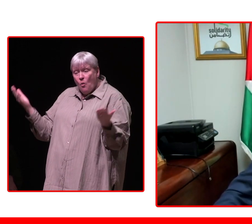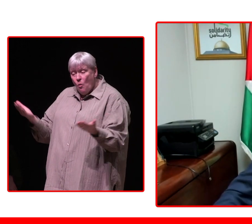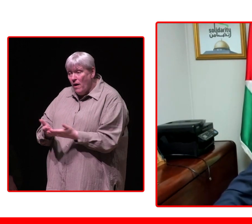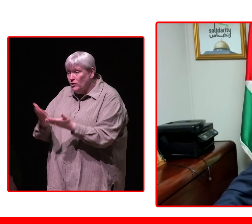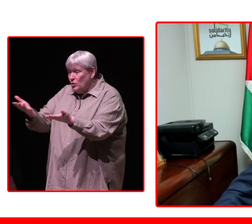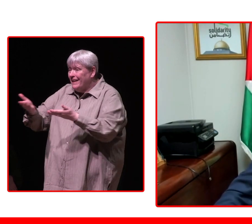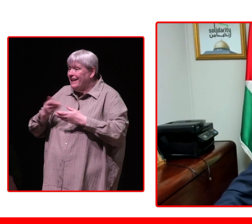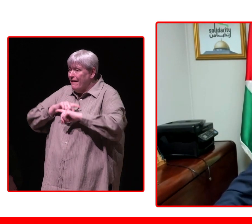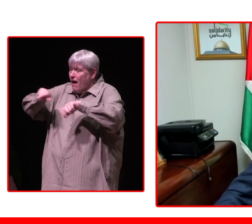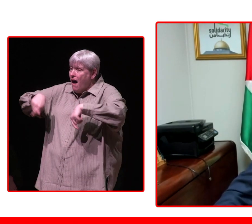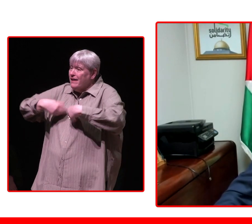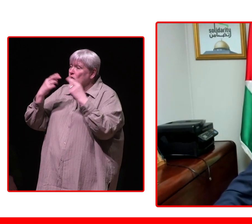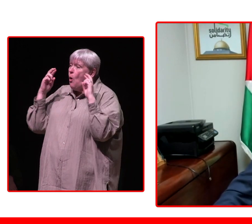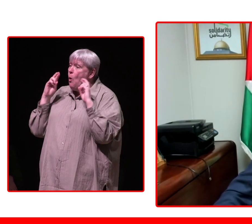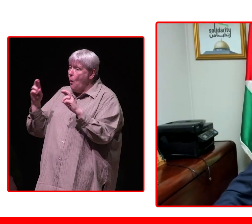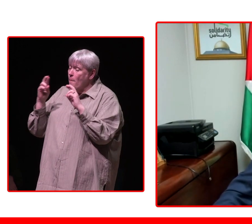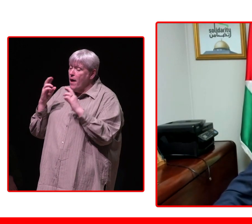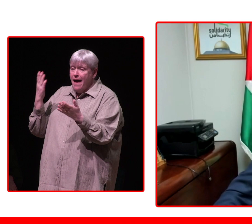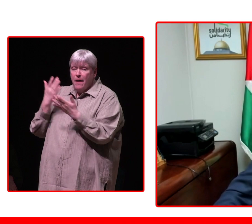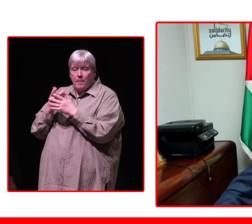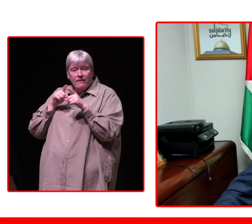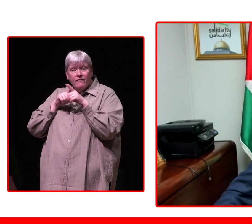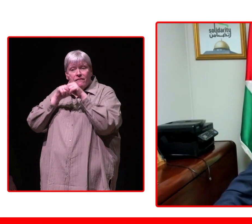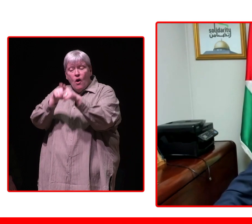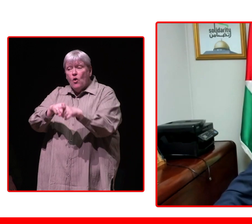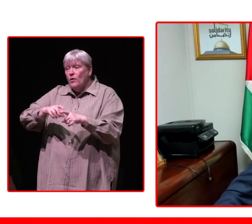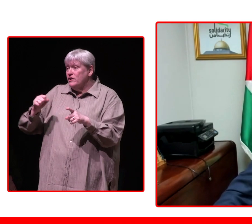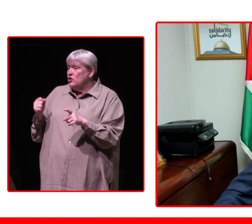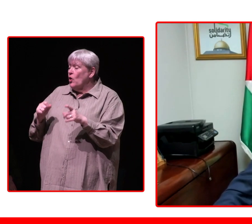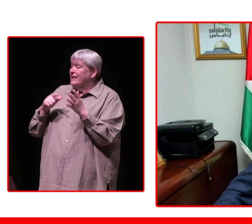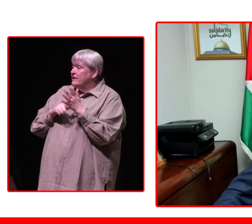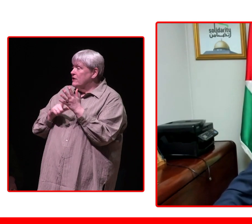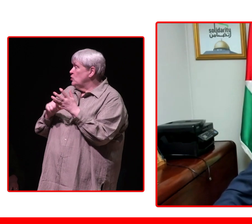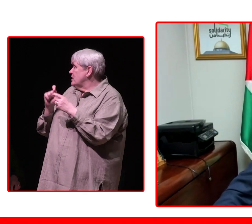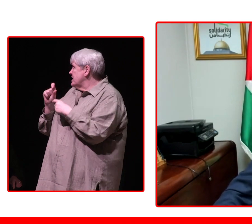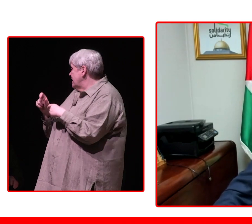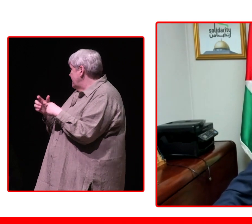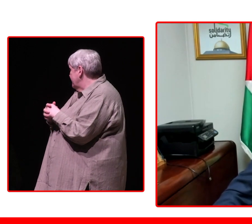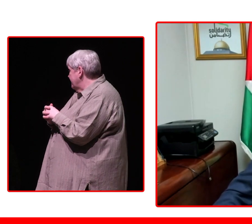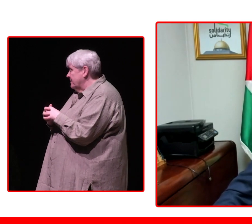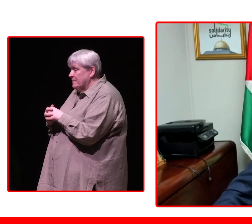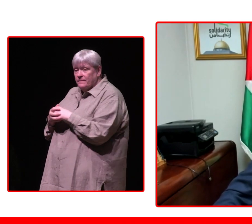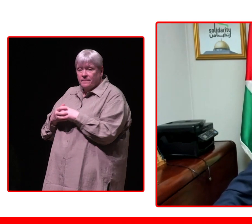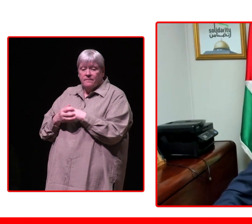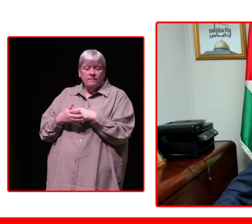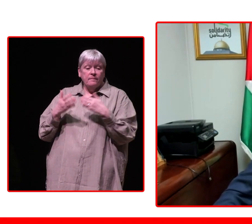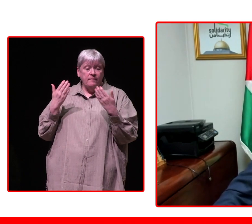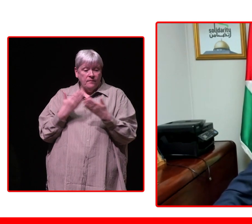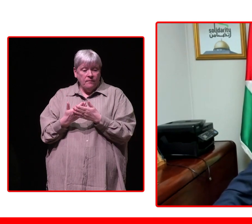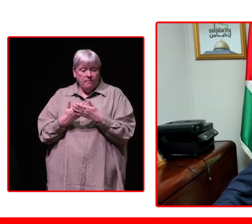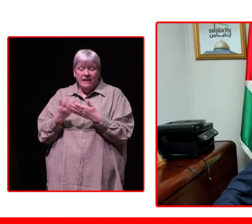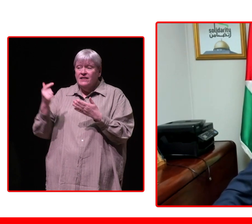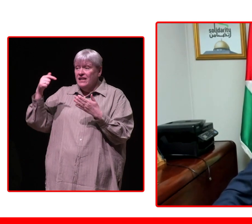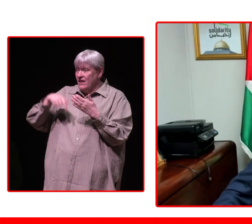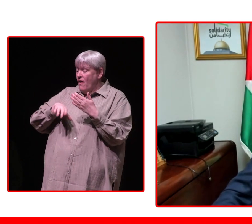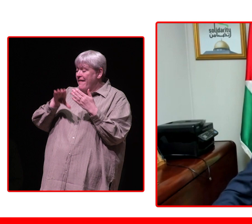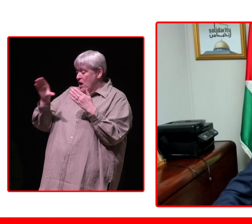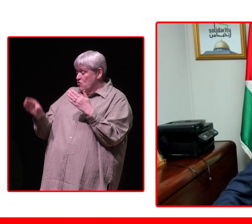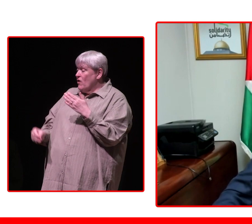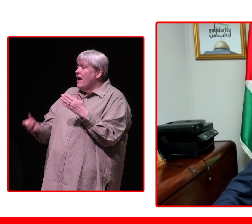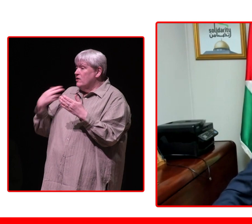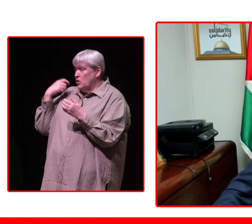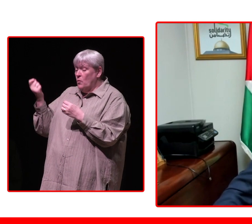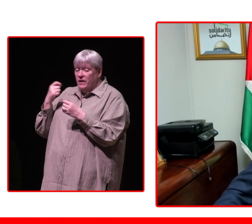been following particularly the Scottish trade union sides. And this is an apartheid South Africa moment for us. And for